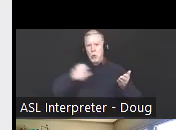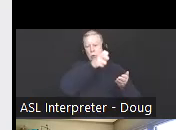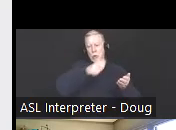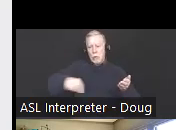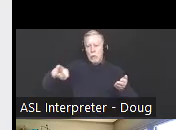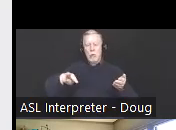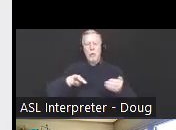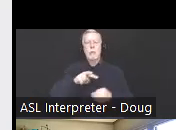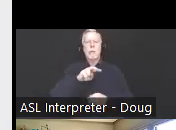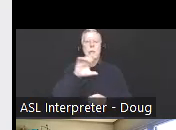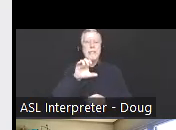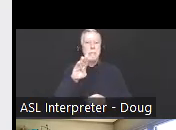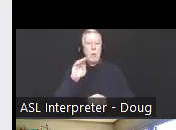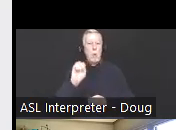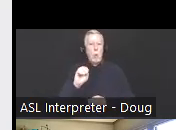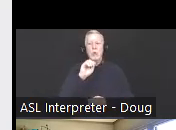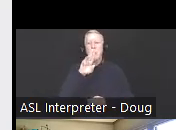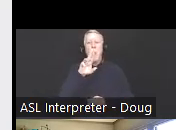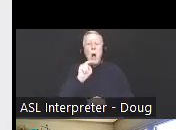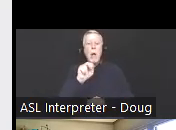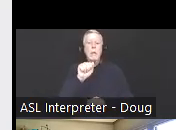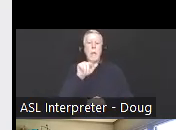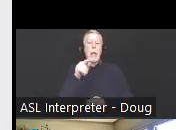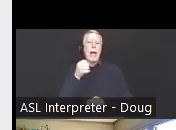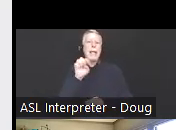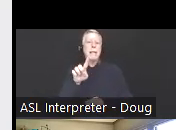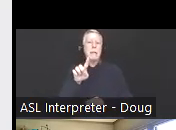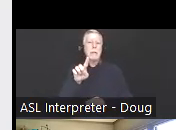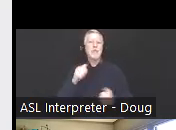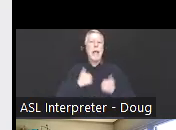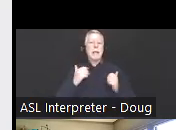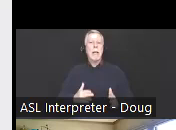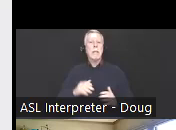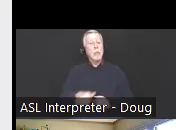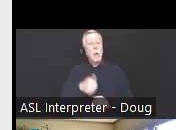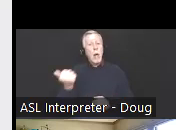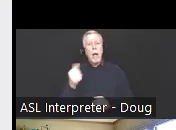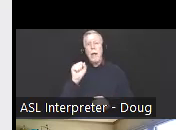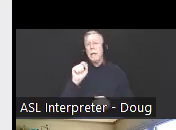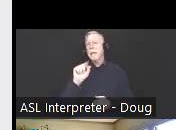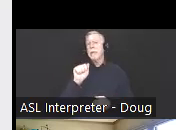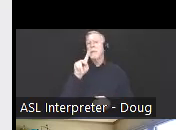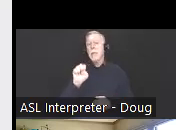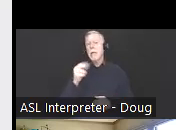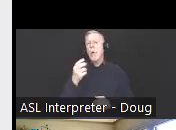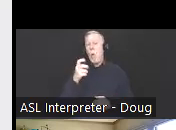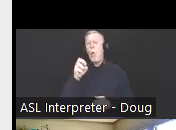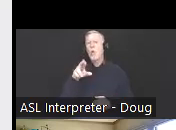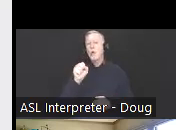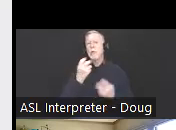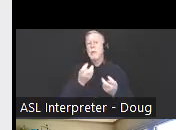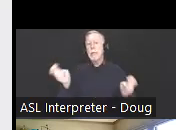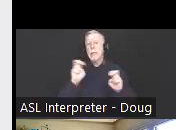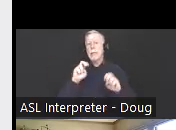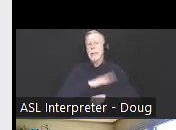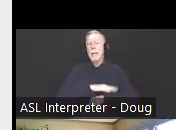CBOs, to unaligned residents, to other stakeholders who are at the table. One of the ways, though,